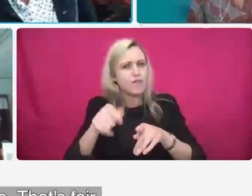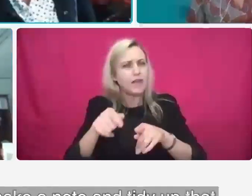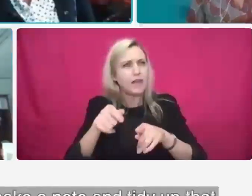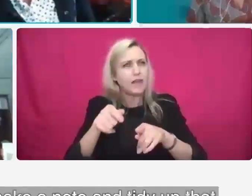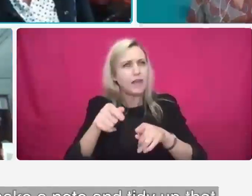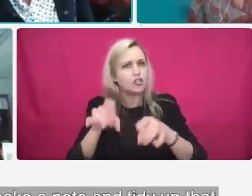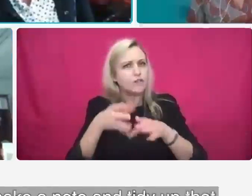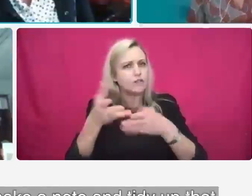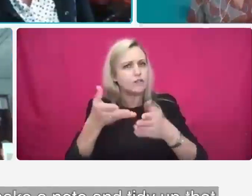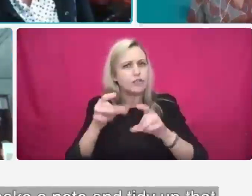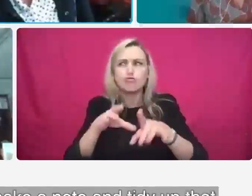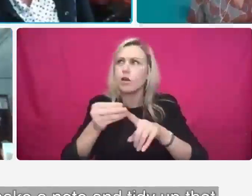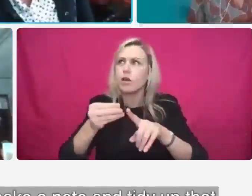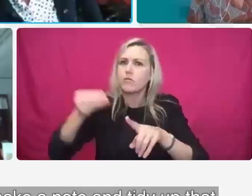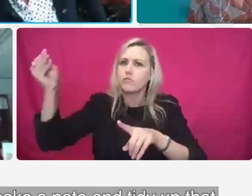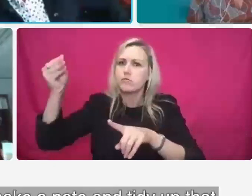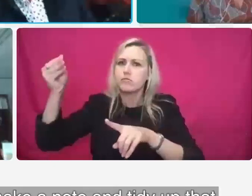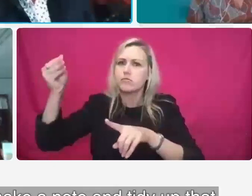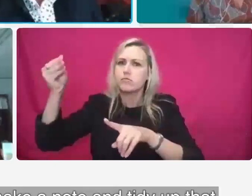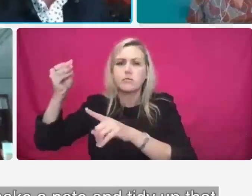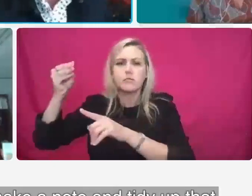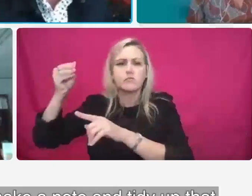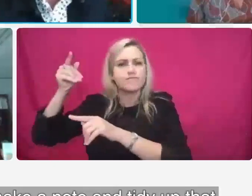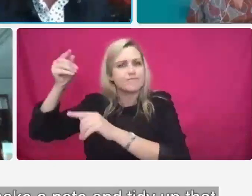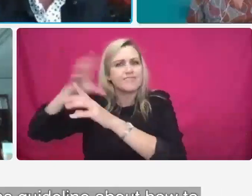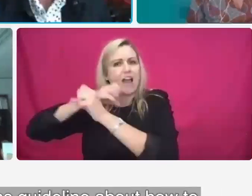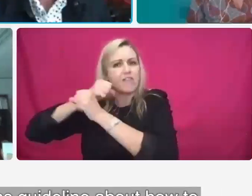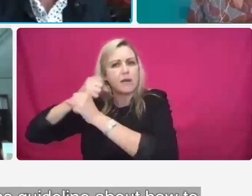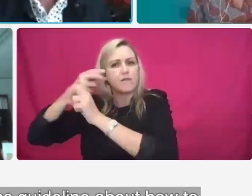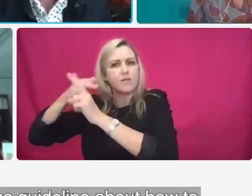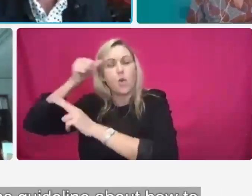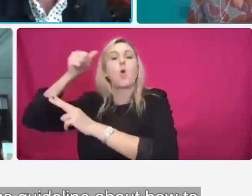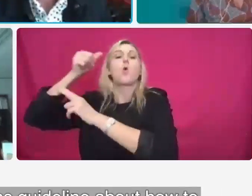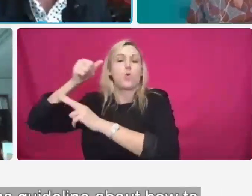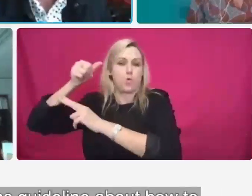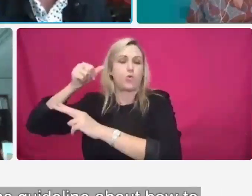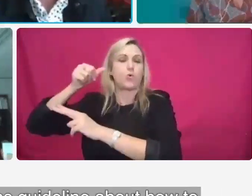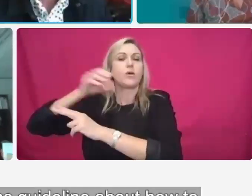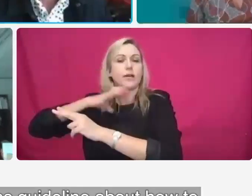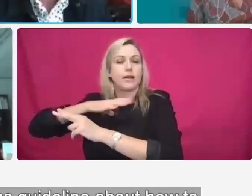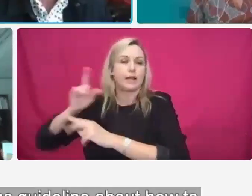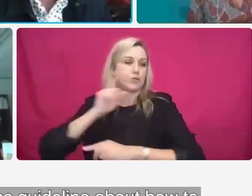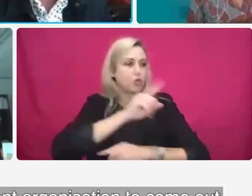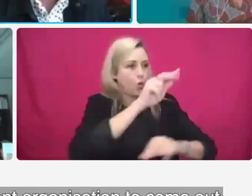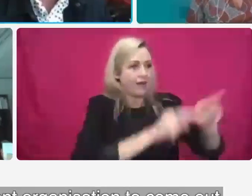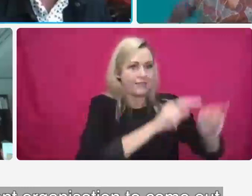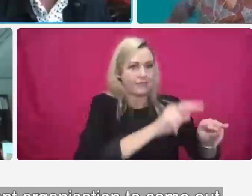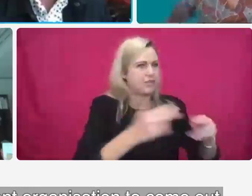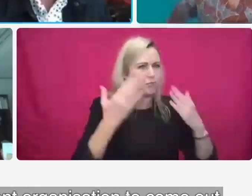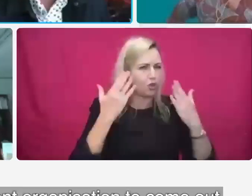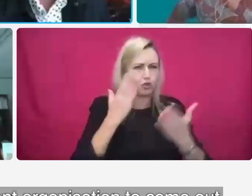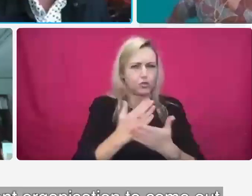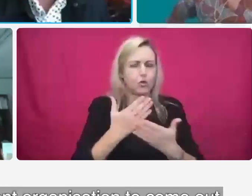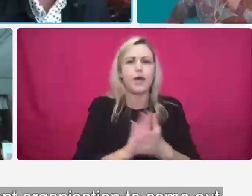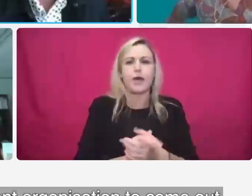that's fair. So we'll possibly just make a note and tidy up that very practical systems guideline about how to trigger